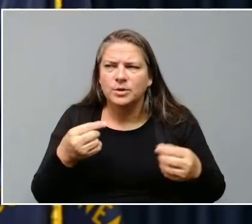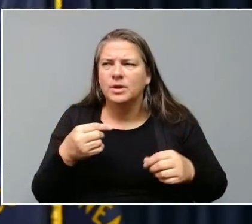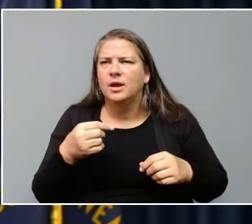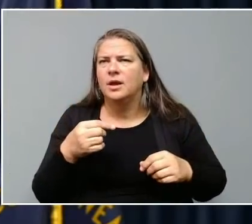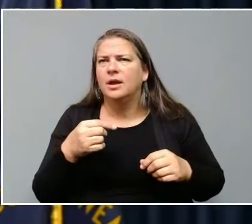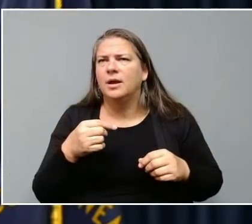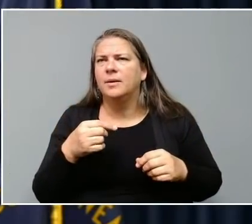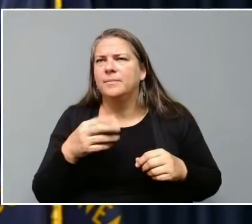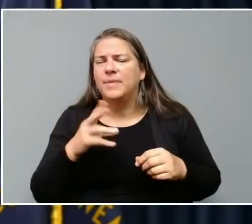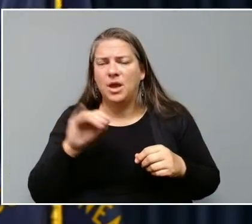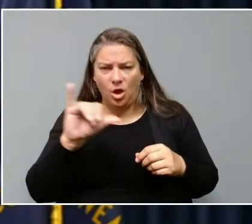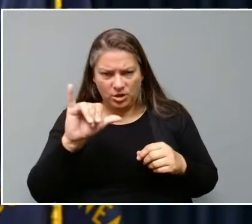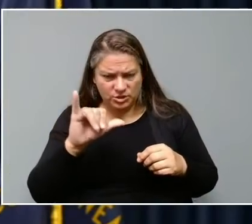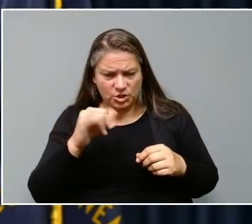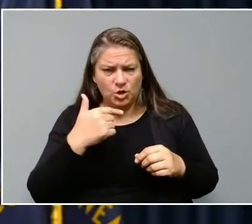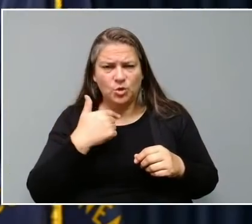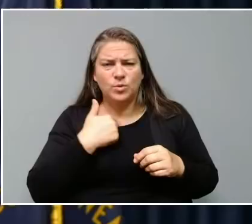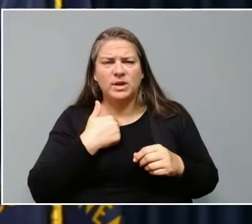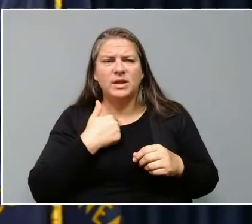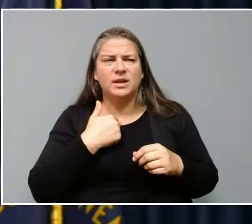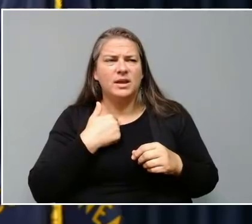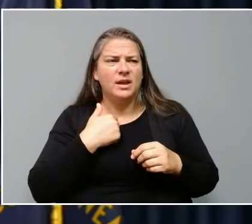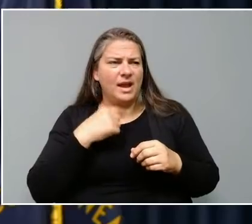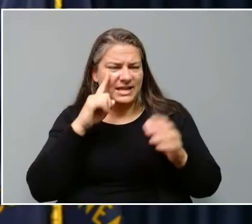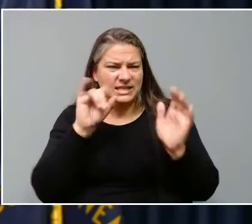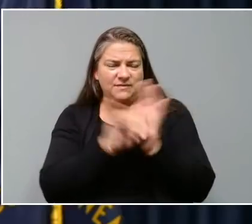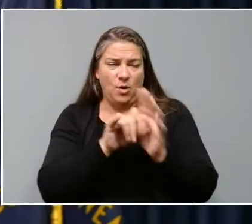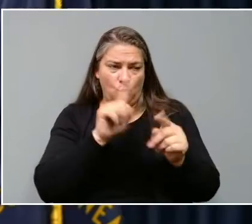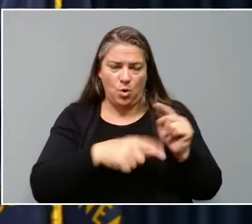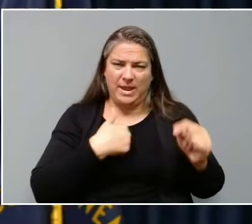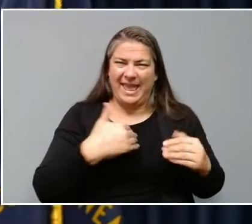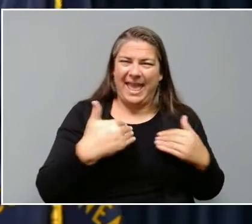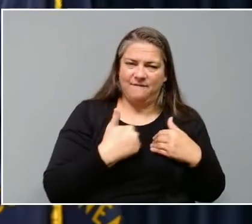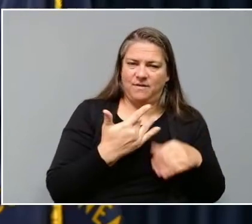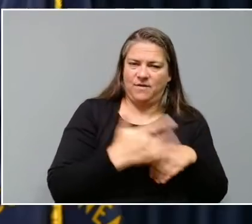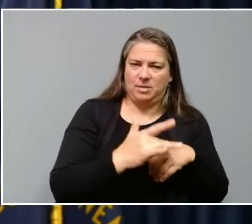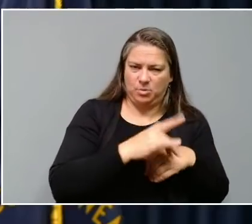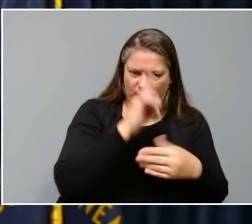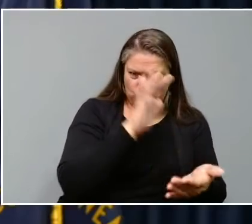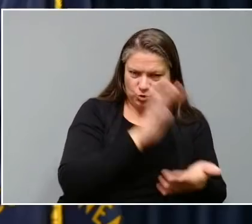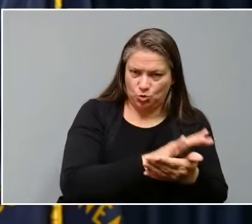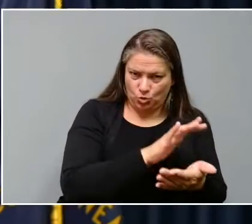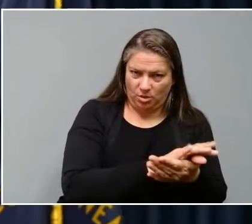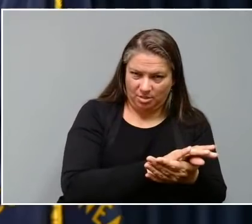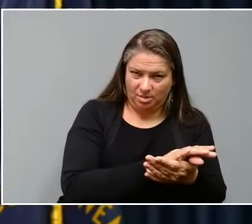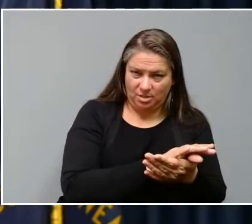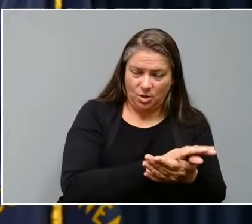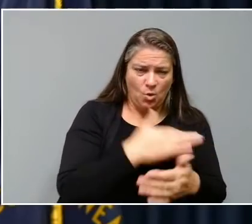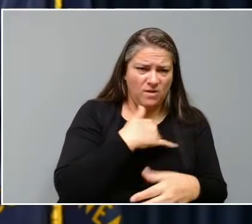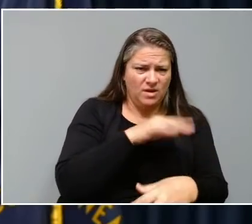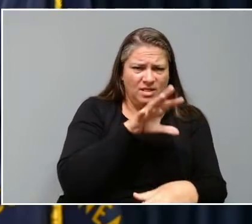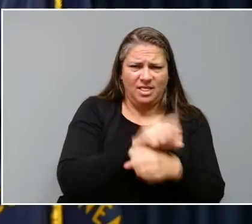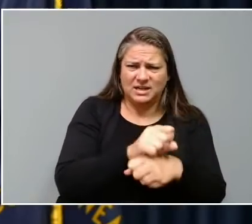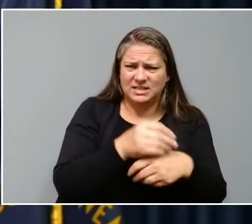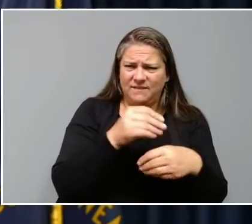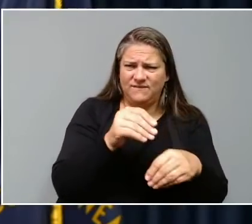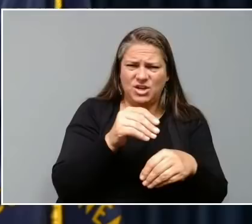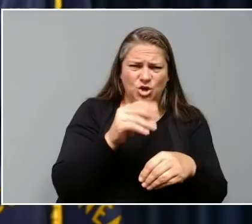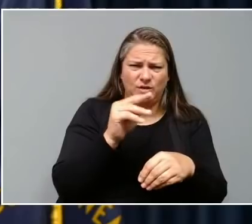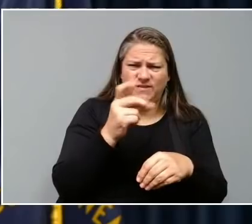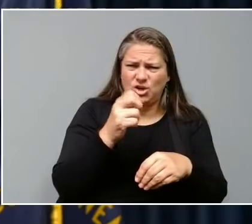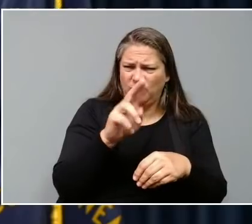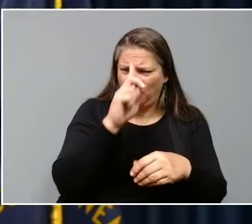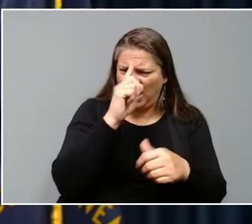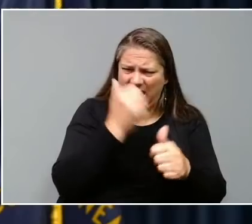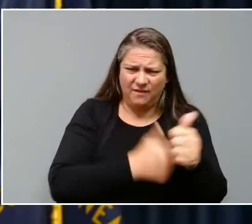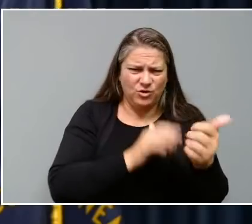we identified a knowledge gap with what's available for schools. You know, we've locked in vendors for every school system if they want to use it to do